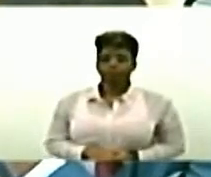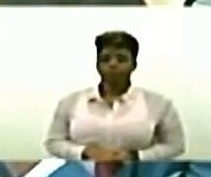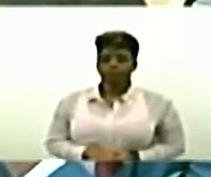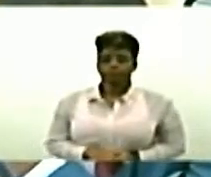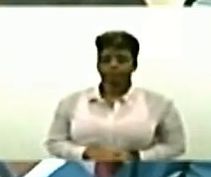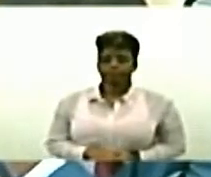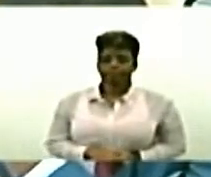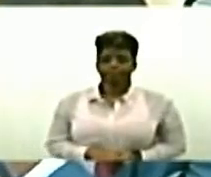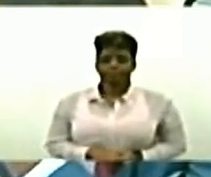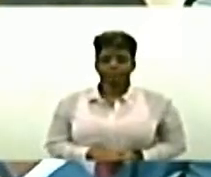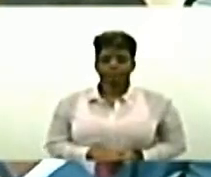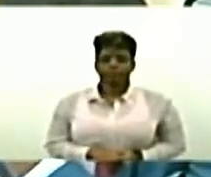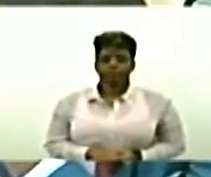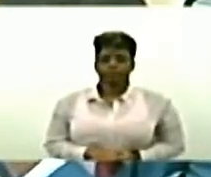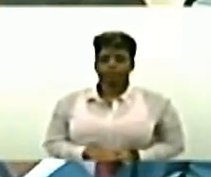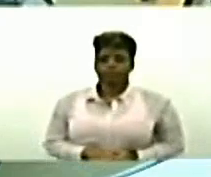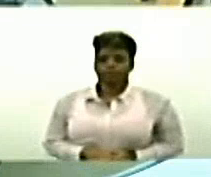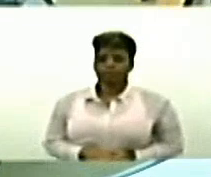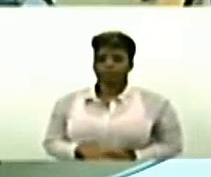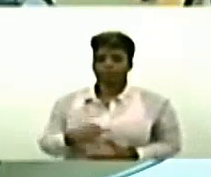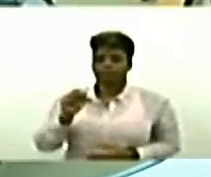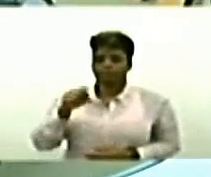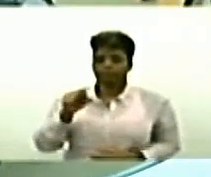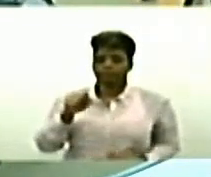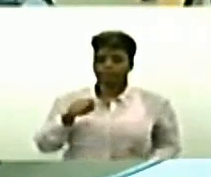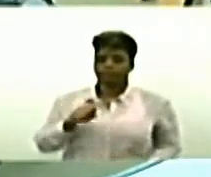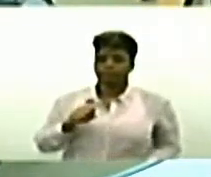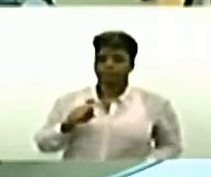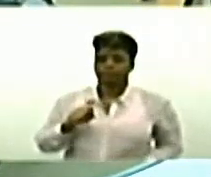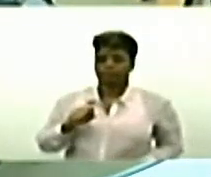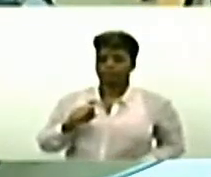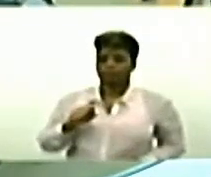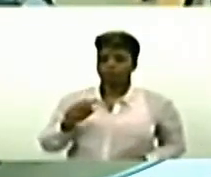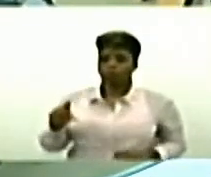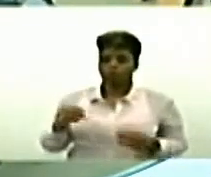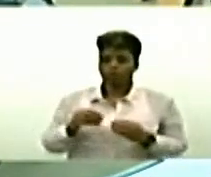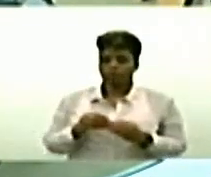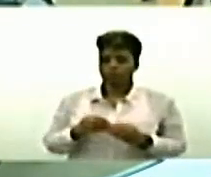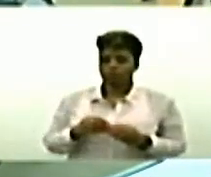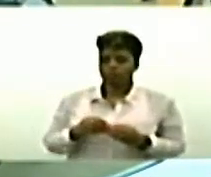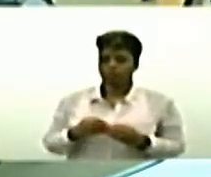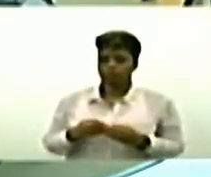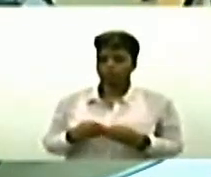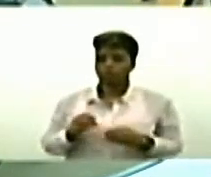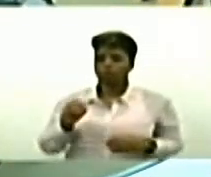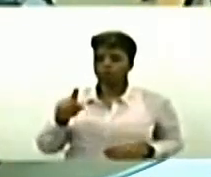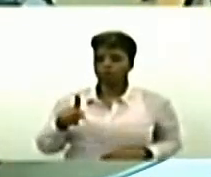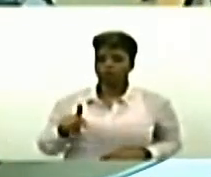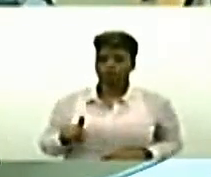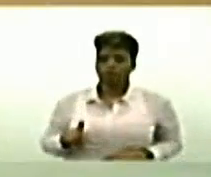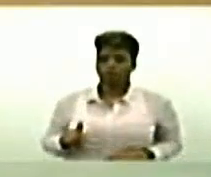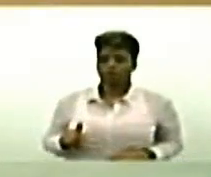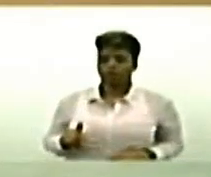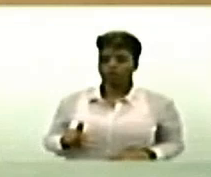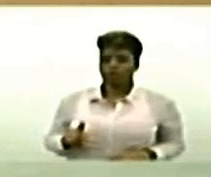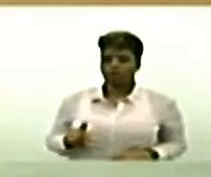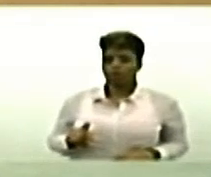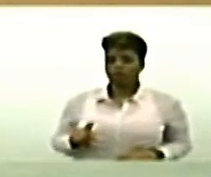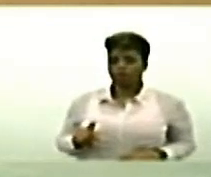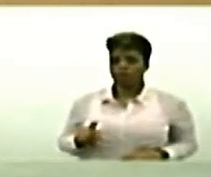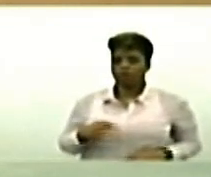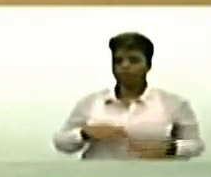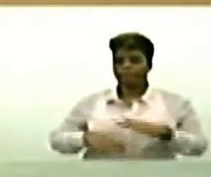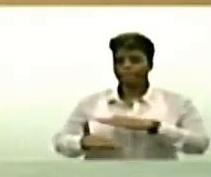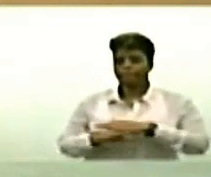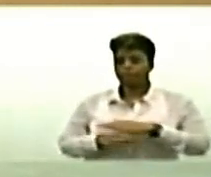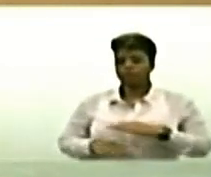Somebody's light is on. Yes. Mr. Chairman? Yes. Okay. So, based on the